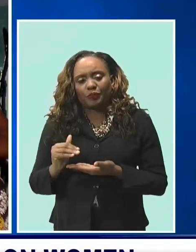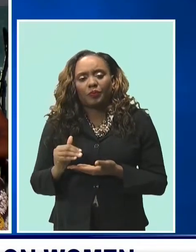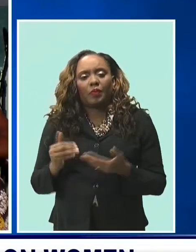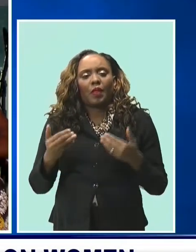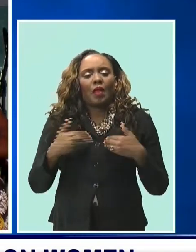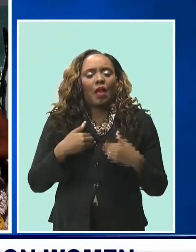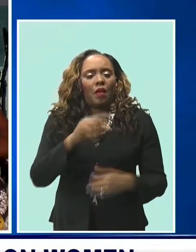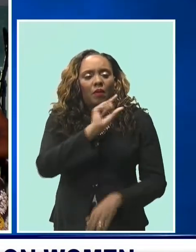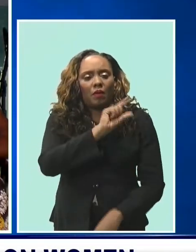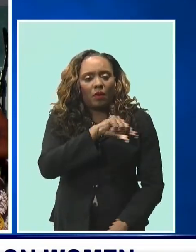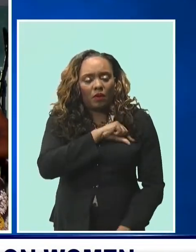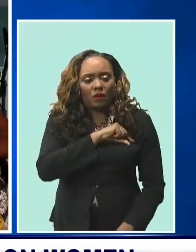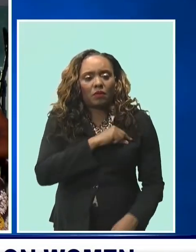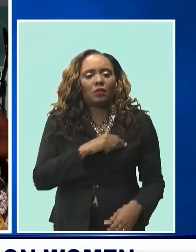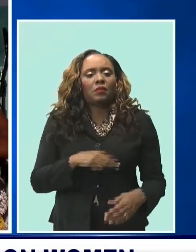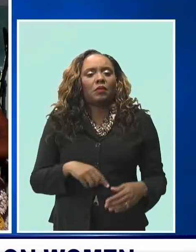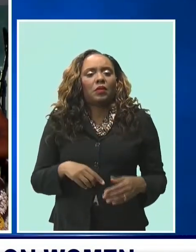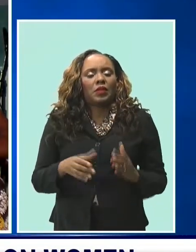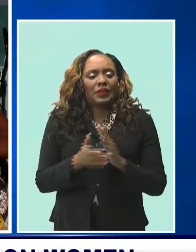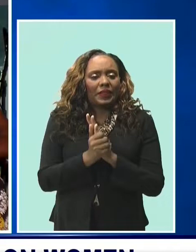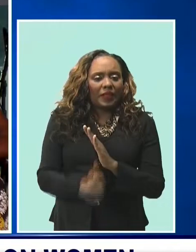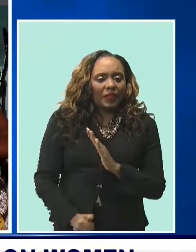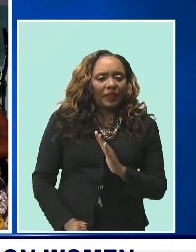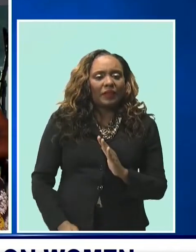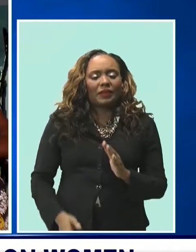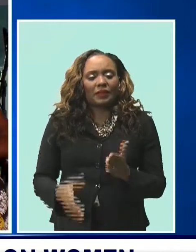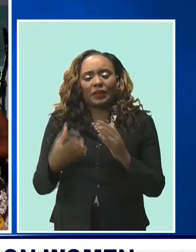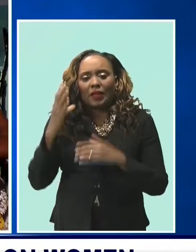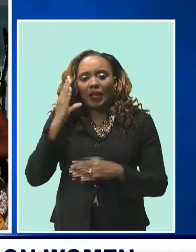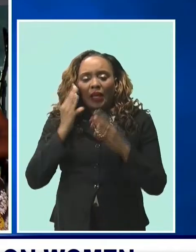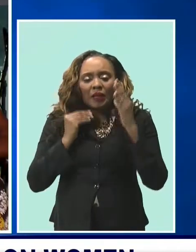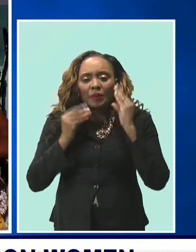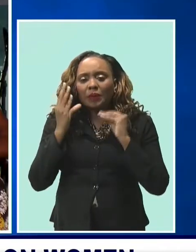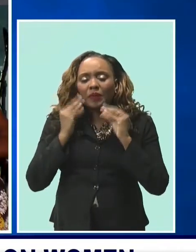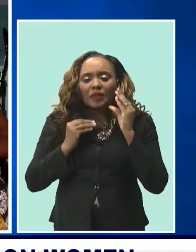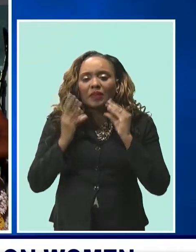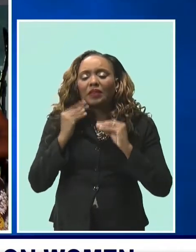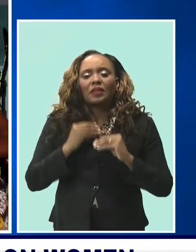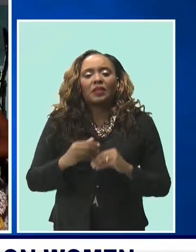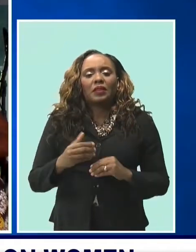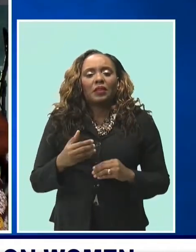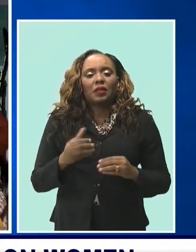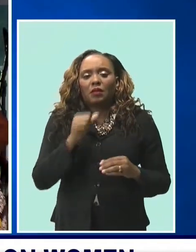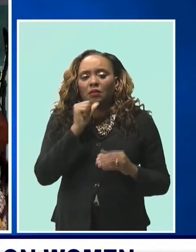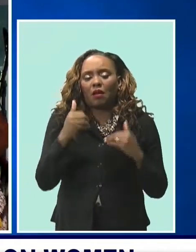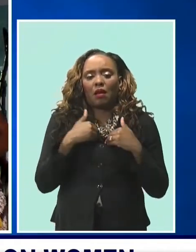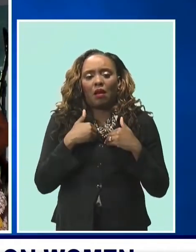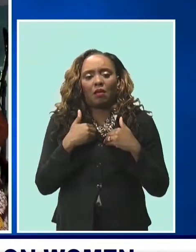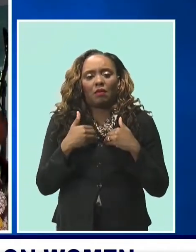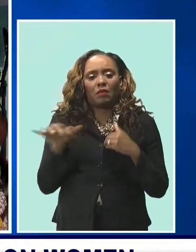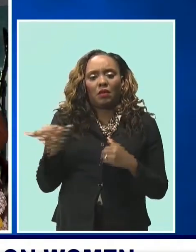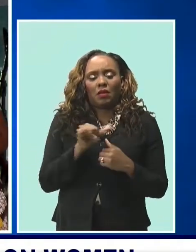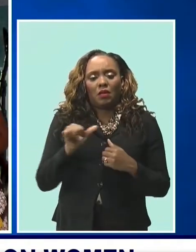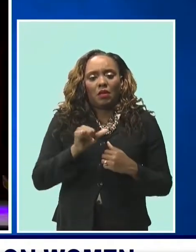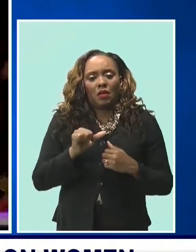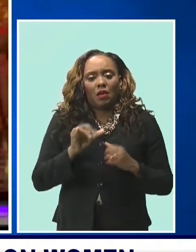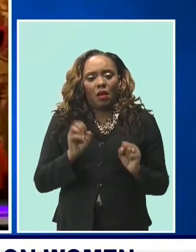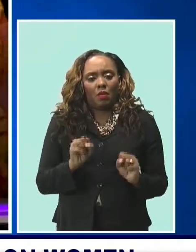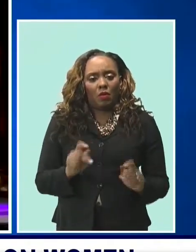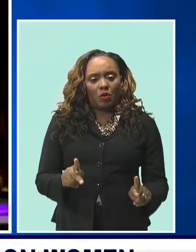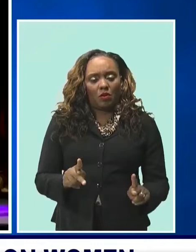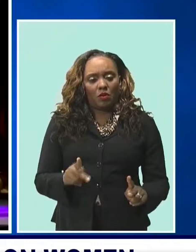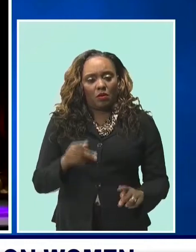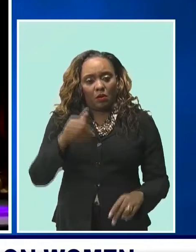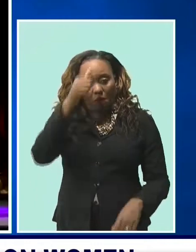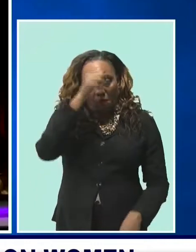the experience doesn't translate into employment opportunities and positions of leadership. Later